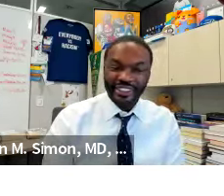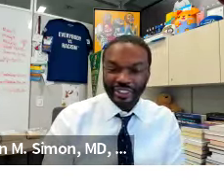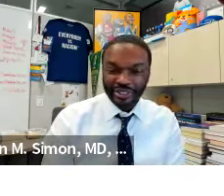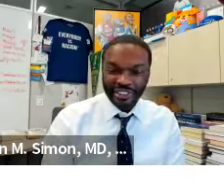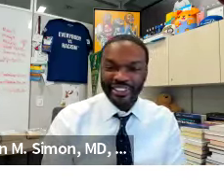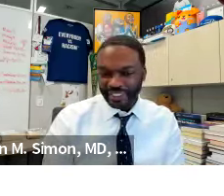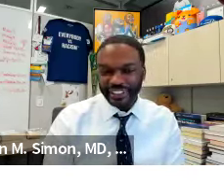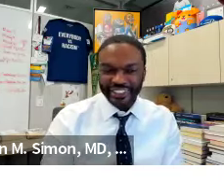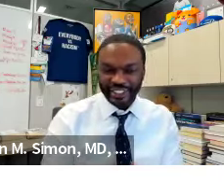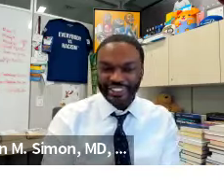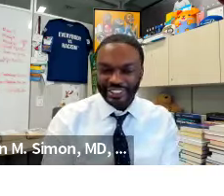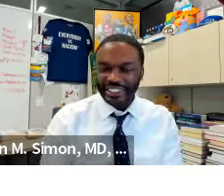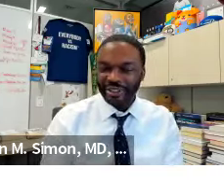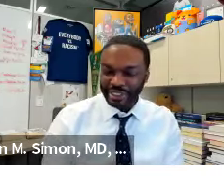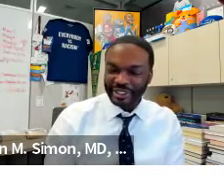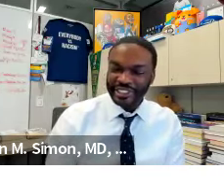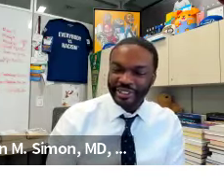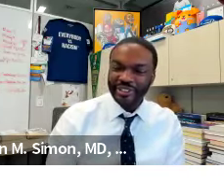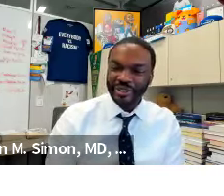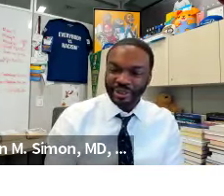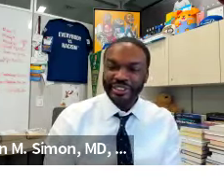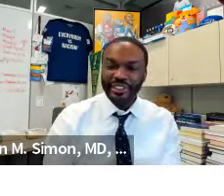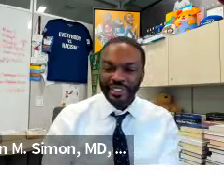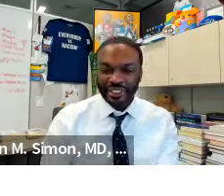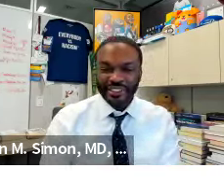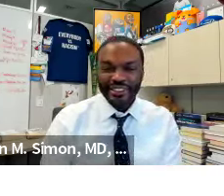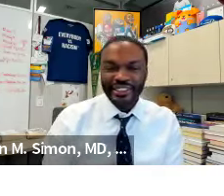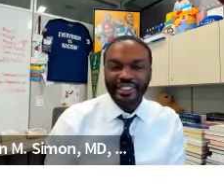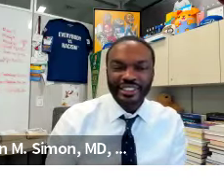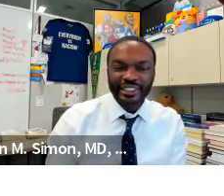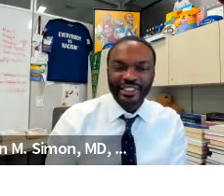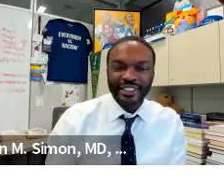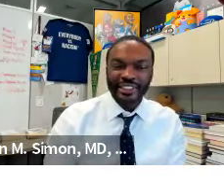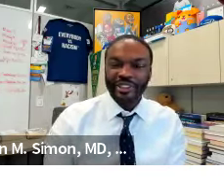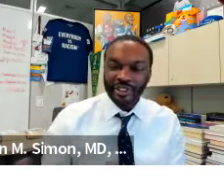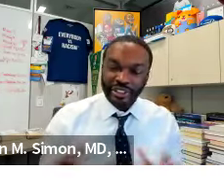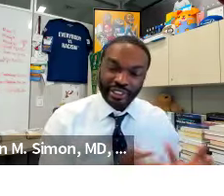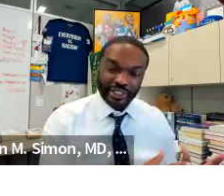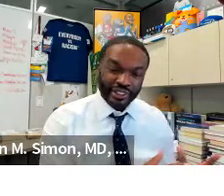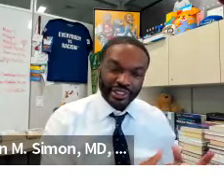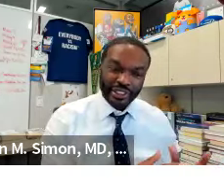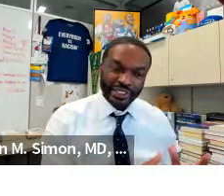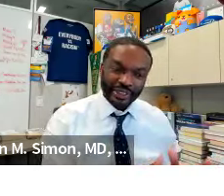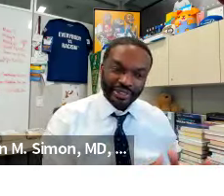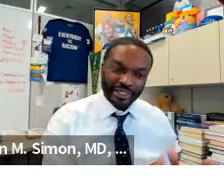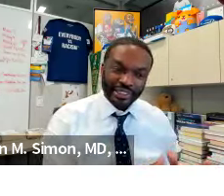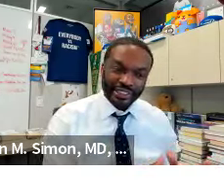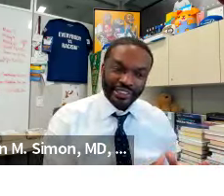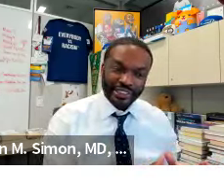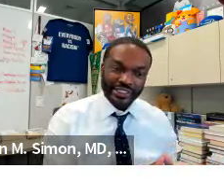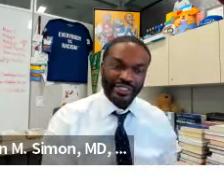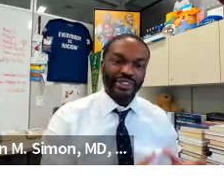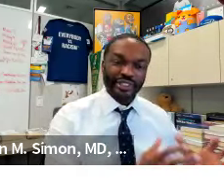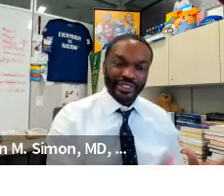investigated, only to find out, no, your child meets criteria for ASD. And the earlier you identify